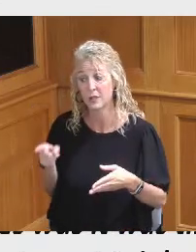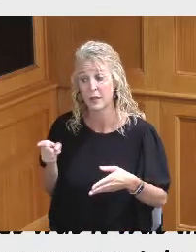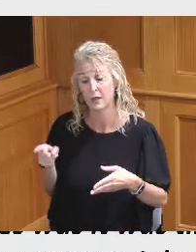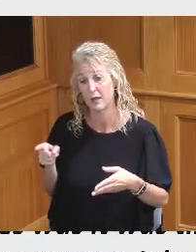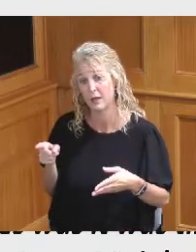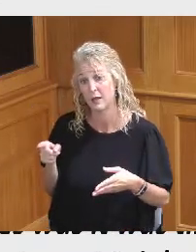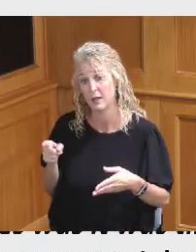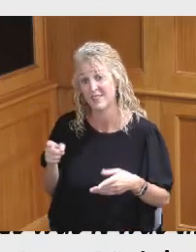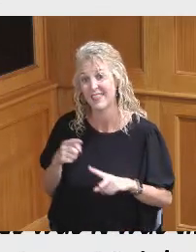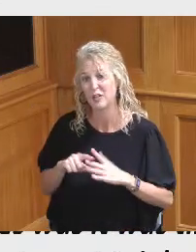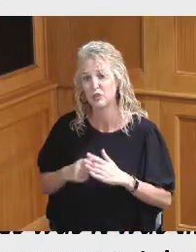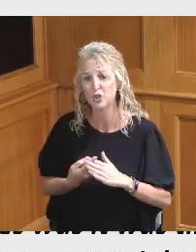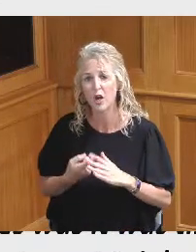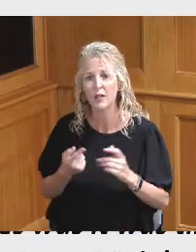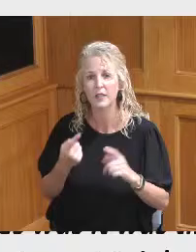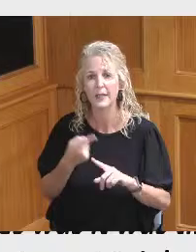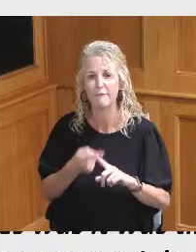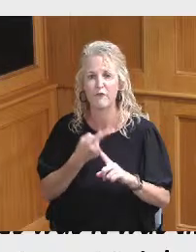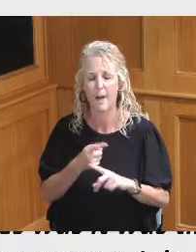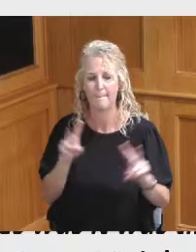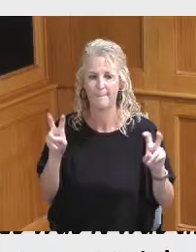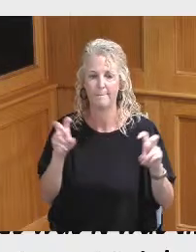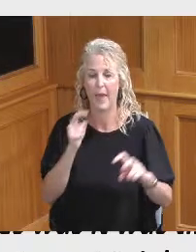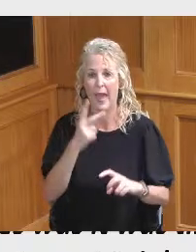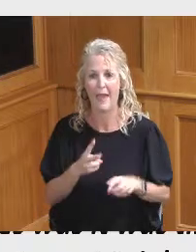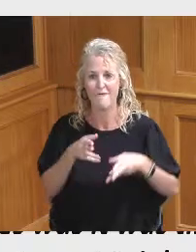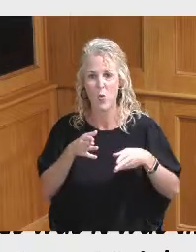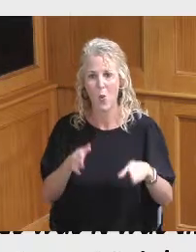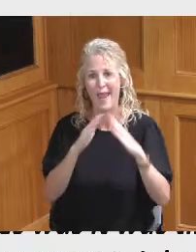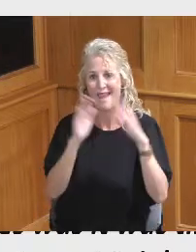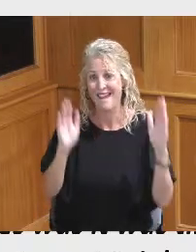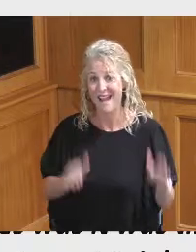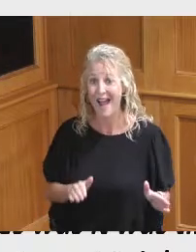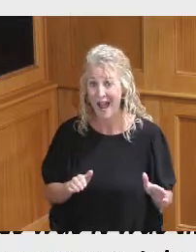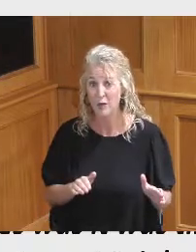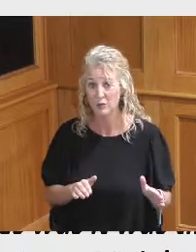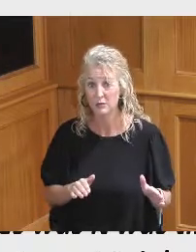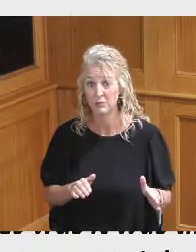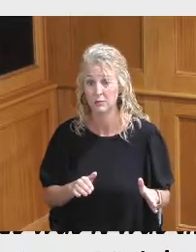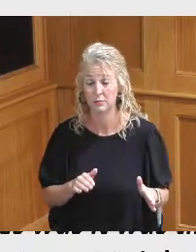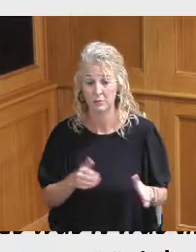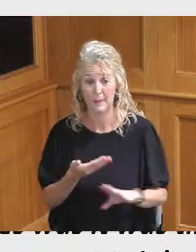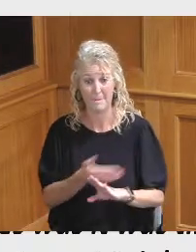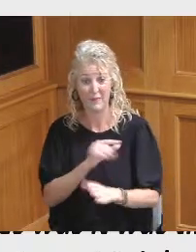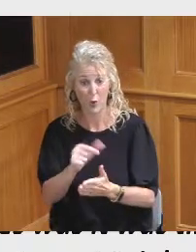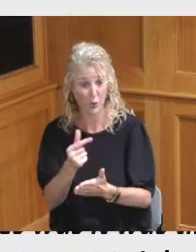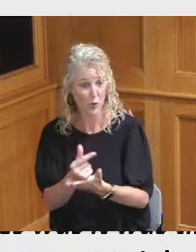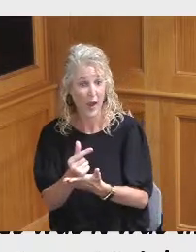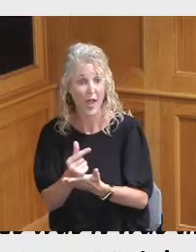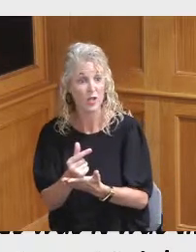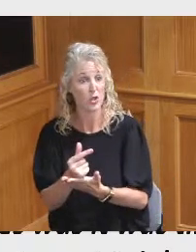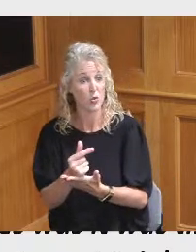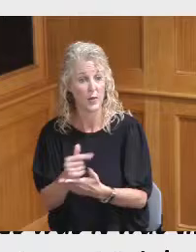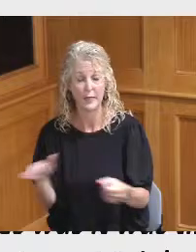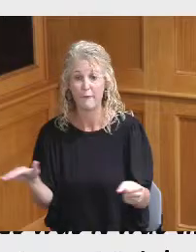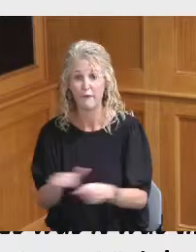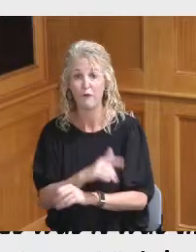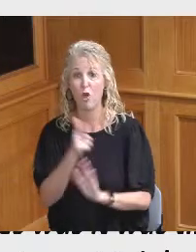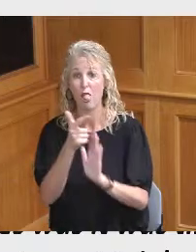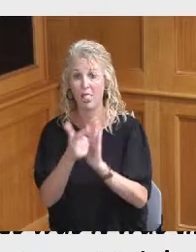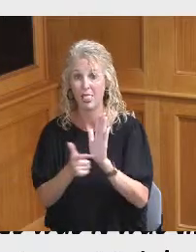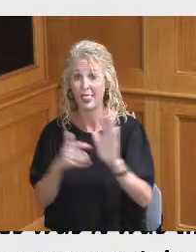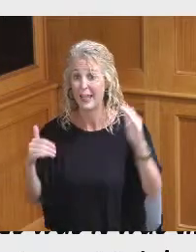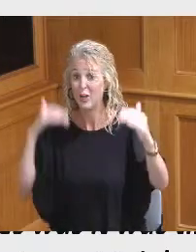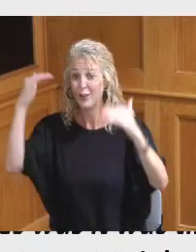in a halfway house. And before he graduated, he was fully emancipated and joined his